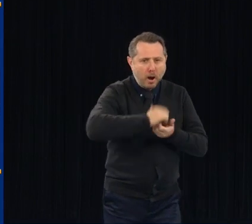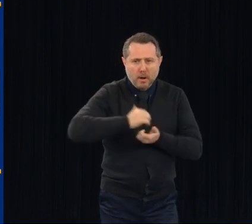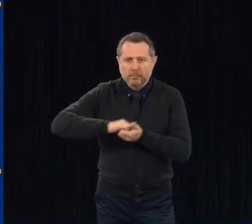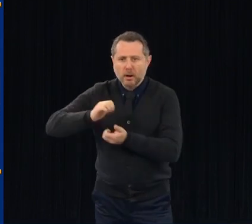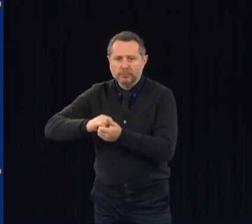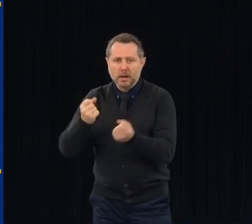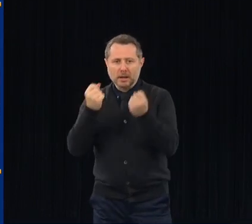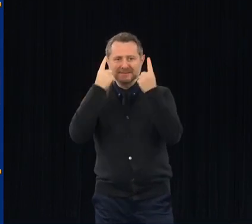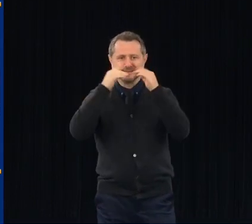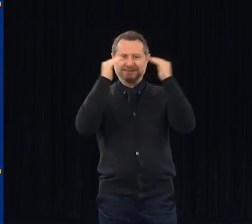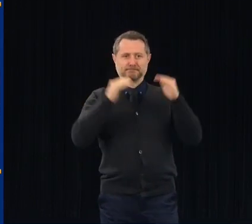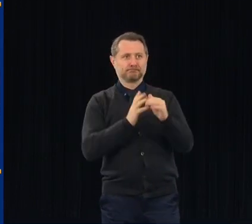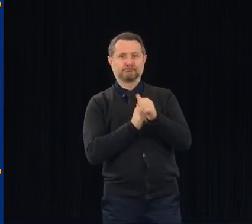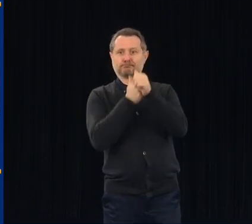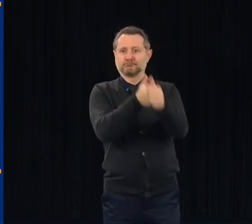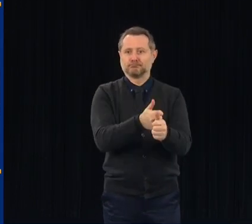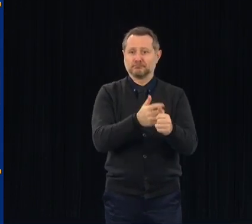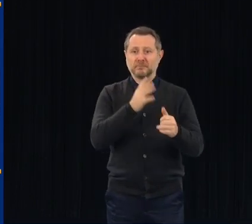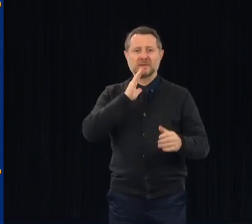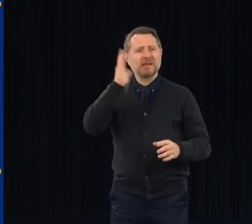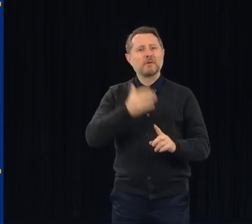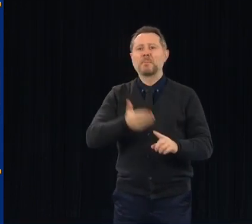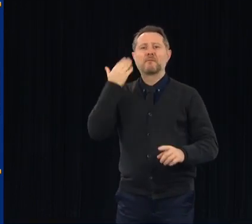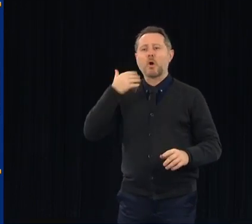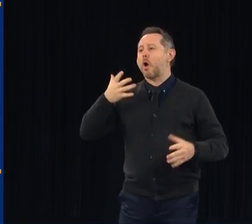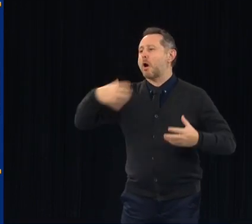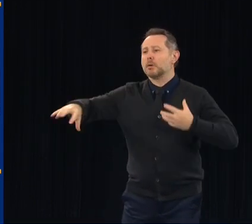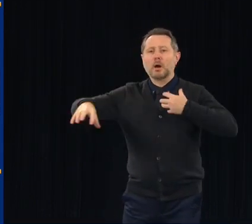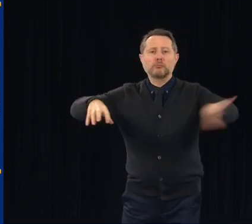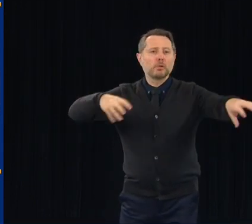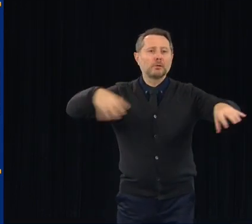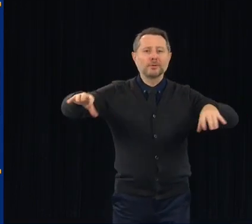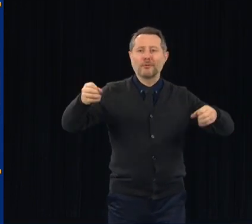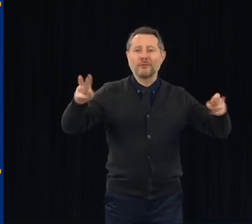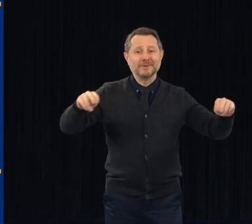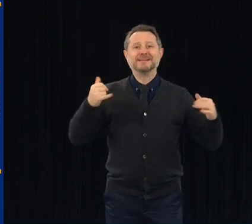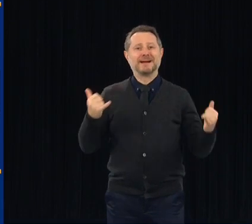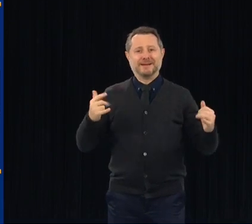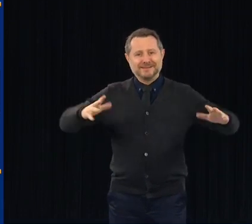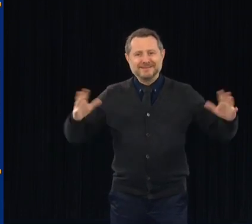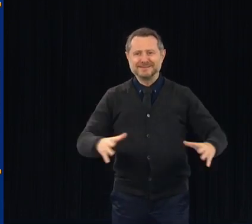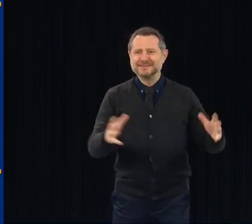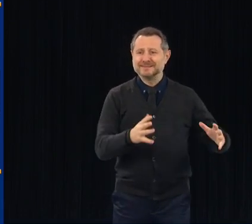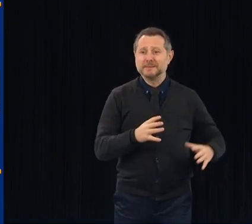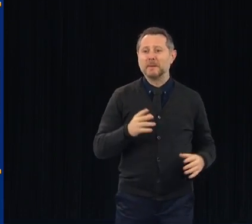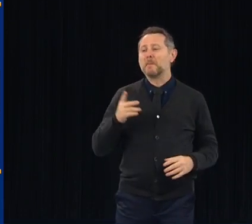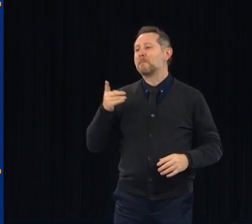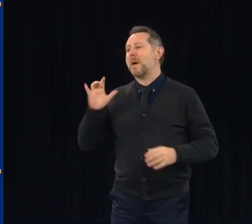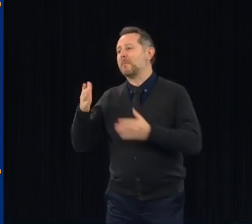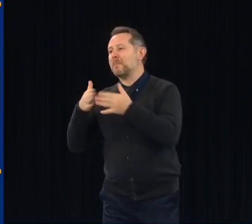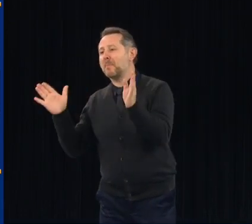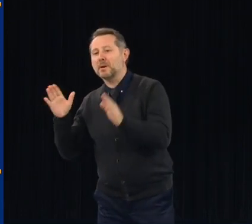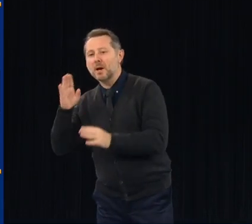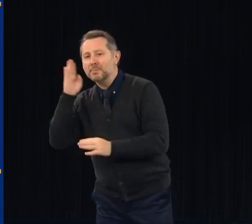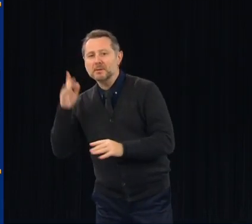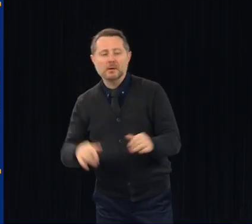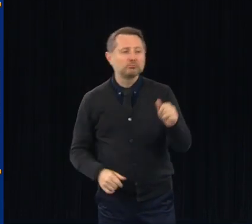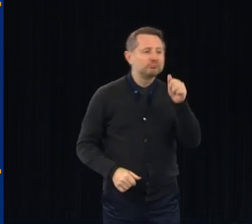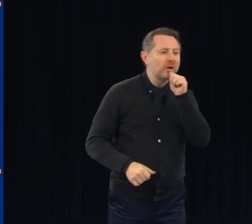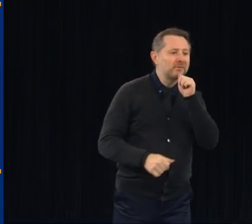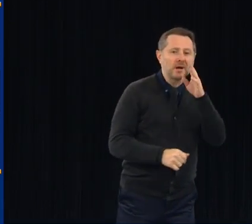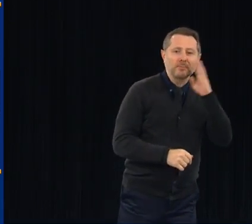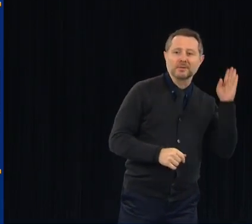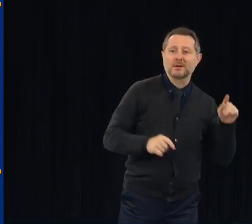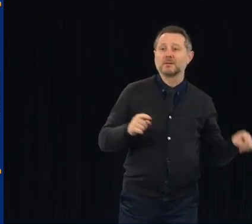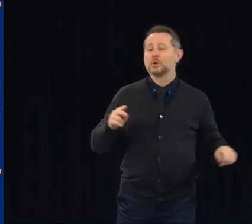which has never been done, right? We have public hospitals, we have private hospitals, we have Long Island hospitals, we have New York City